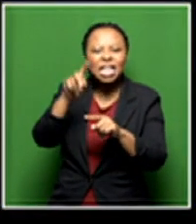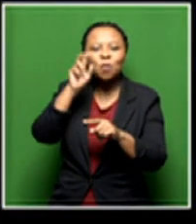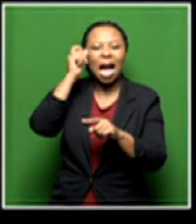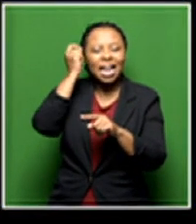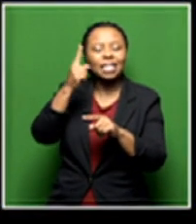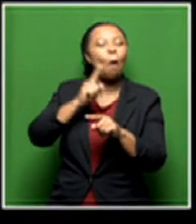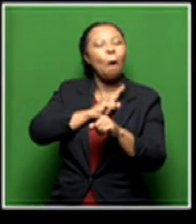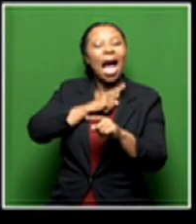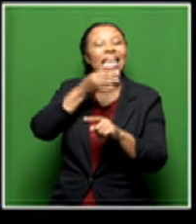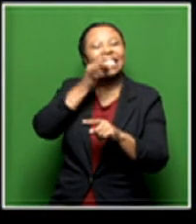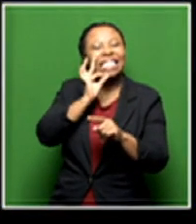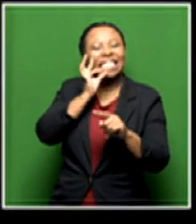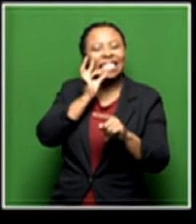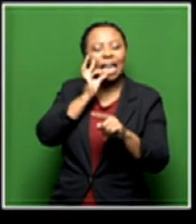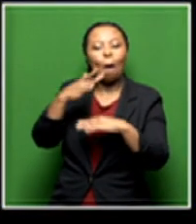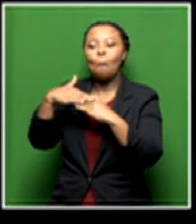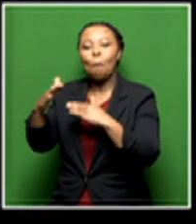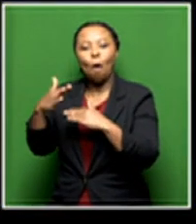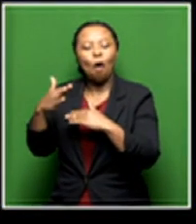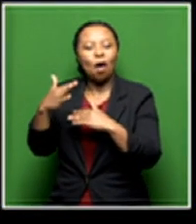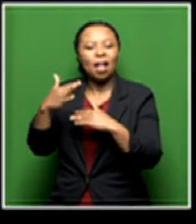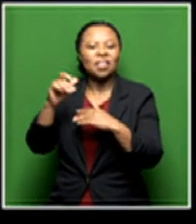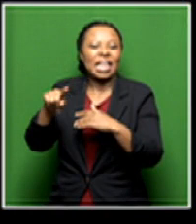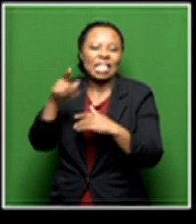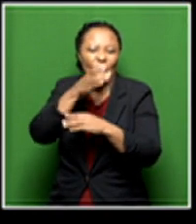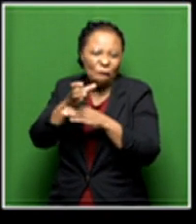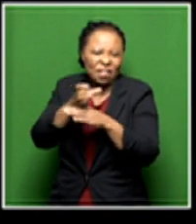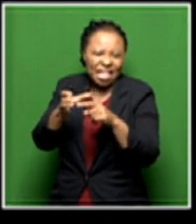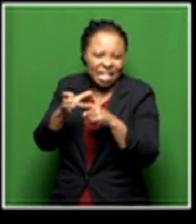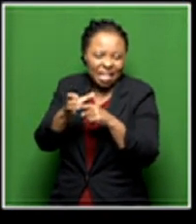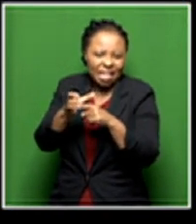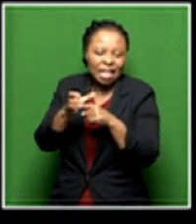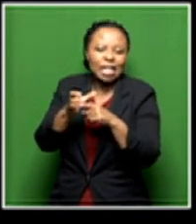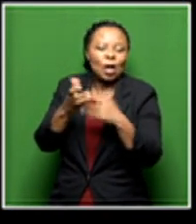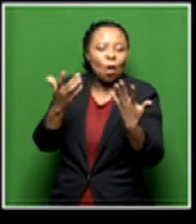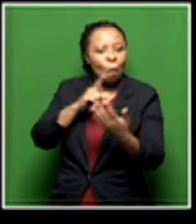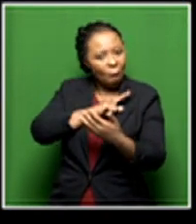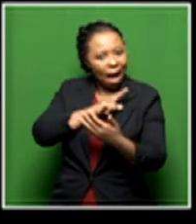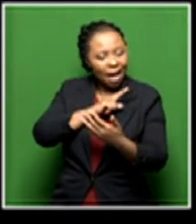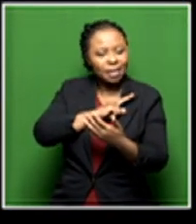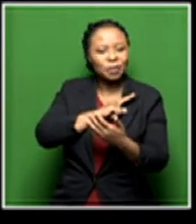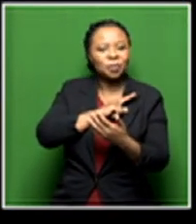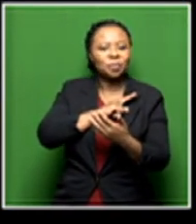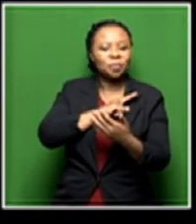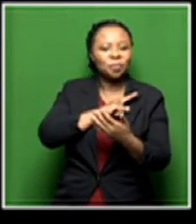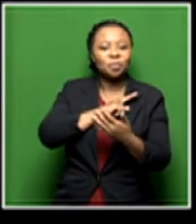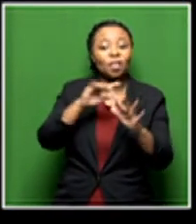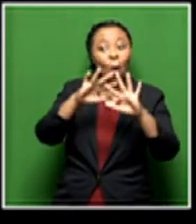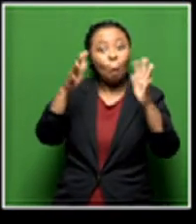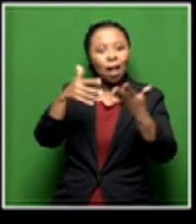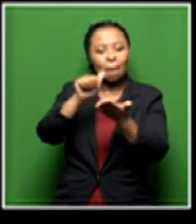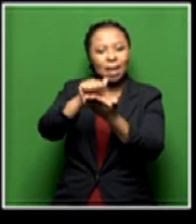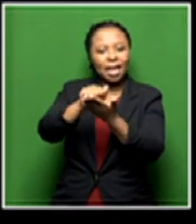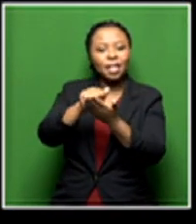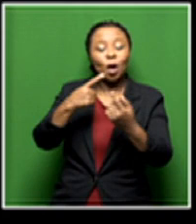are mainly tea drinkers than coffee drinkers. It's because in terms of the market, in the world. We